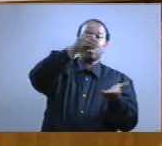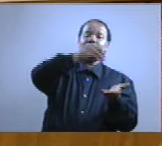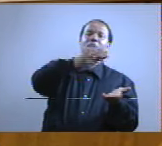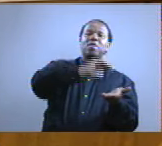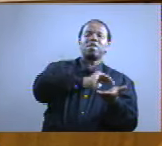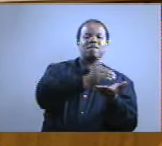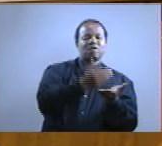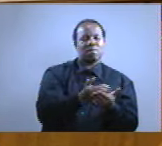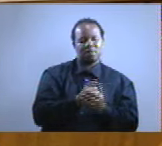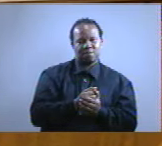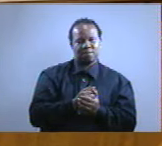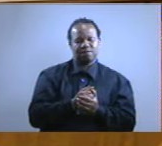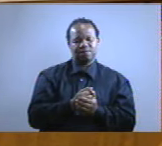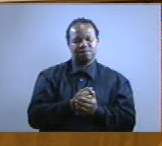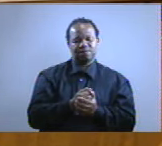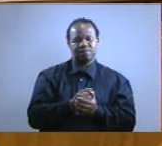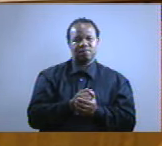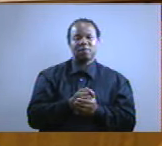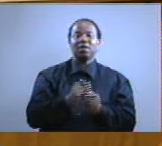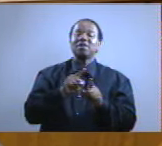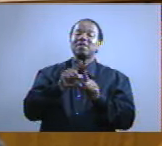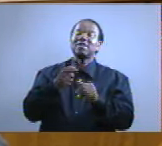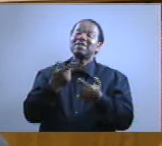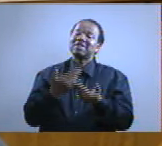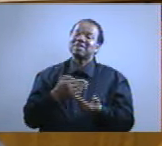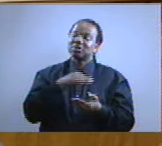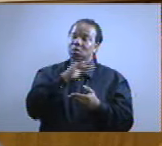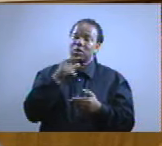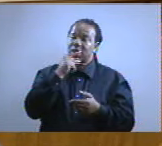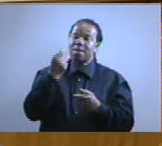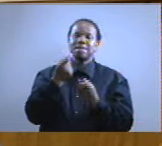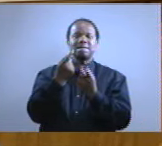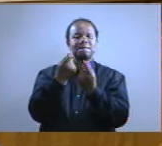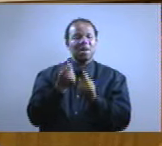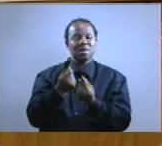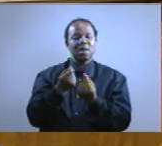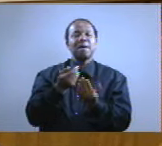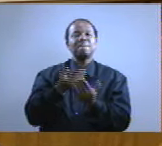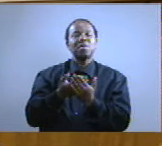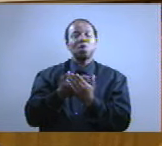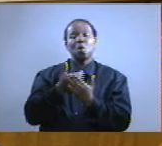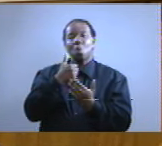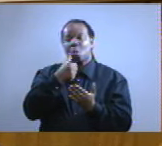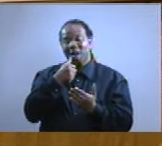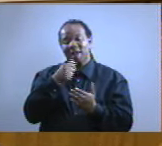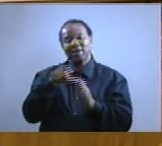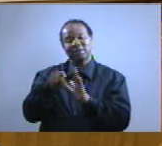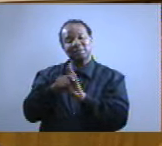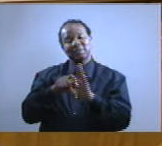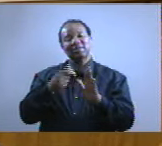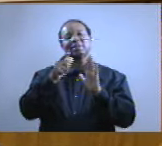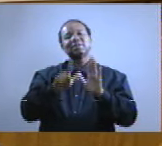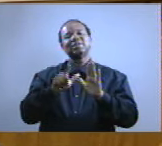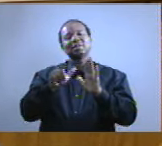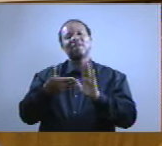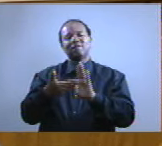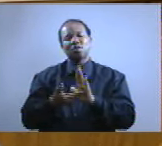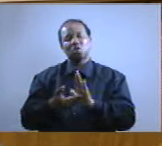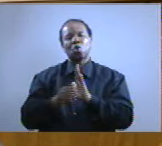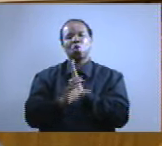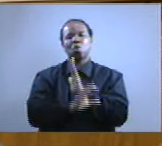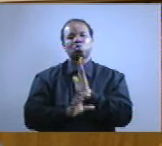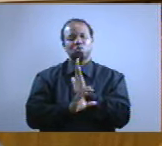The Contributions Bill is a money bill as contemplated in Section 77 of the Constitution. It forms